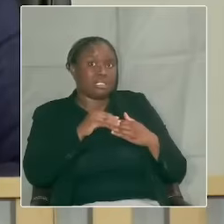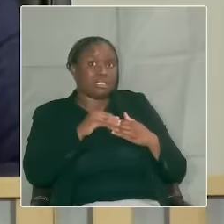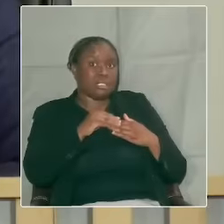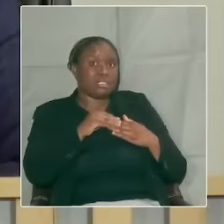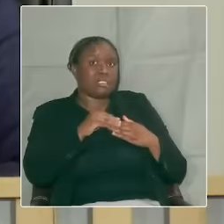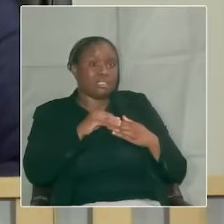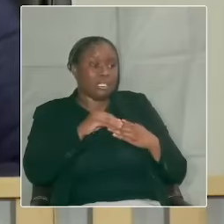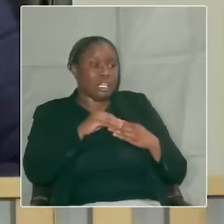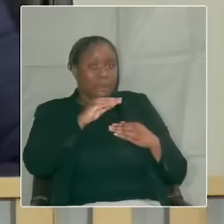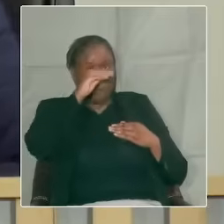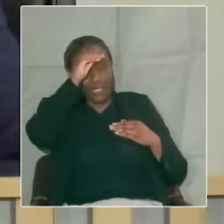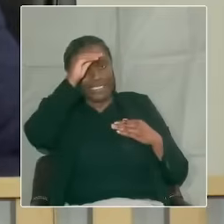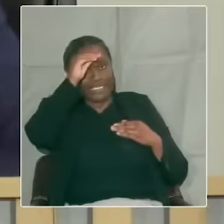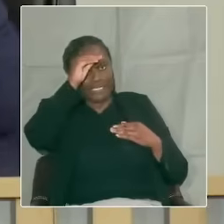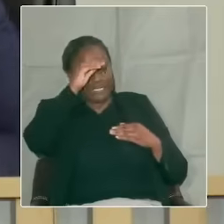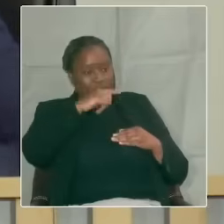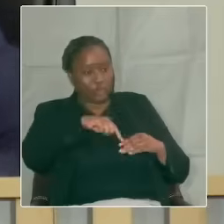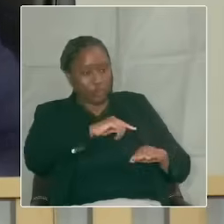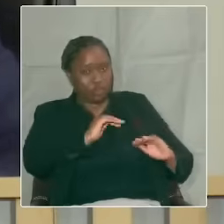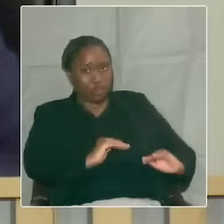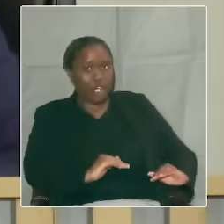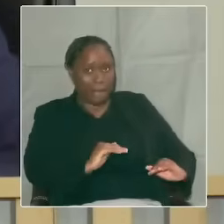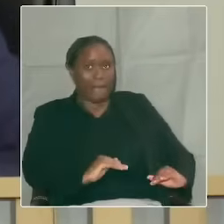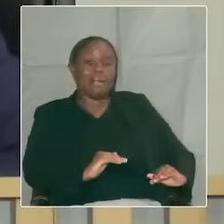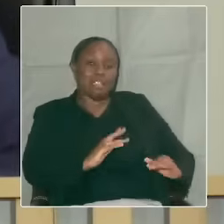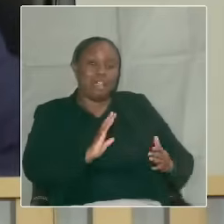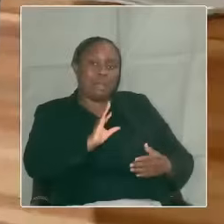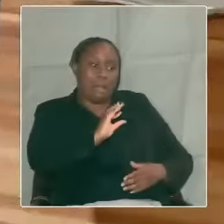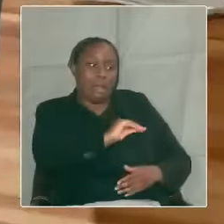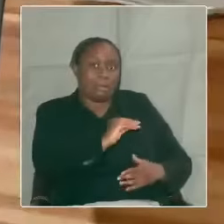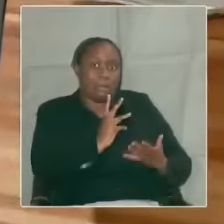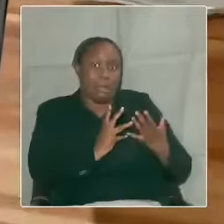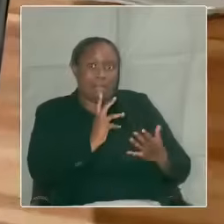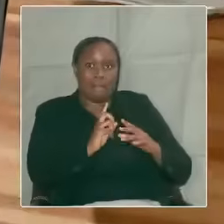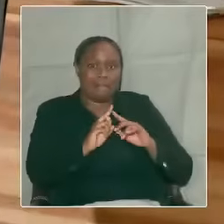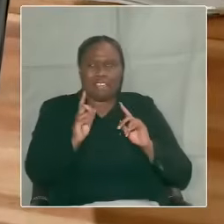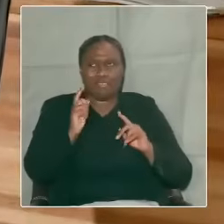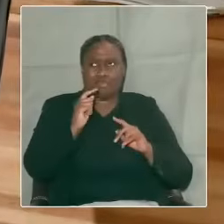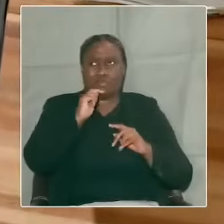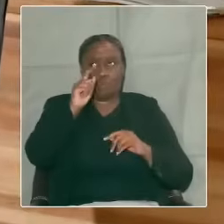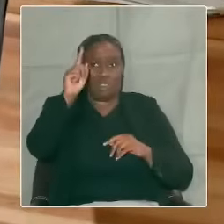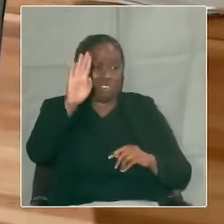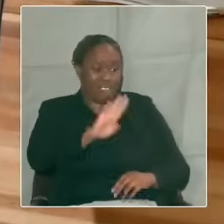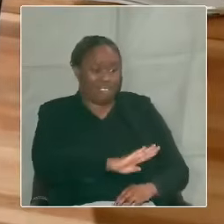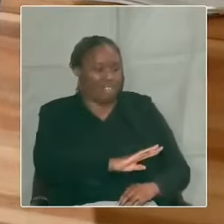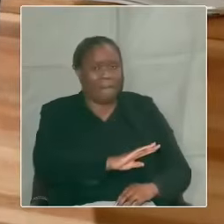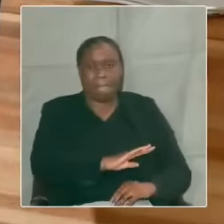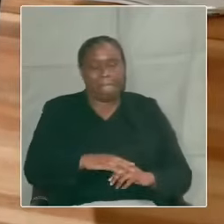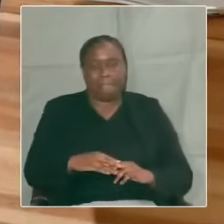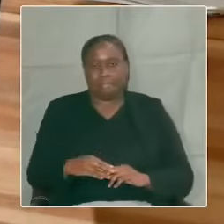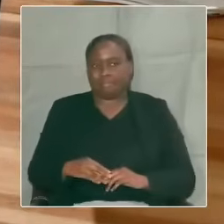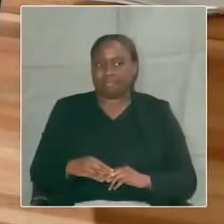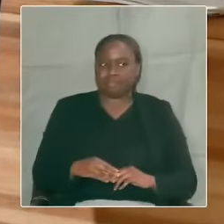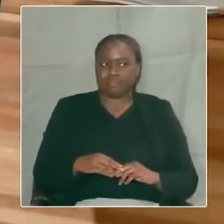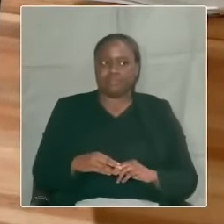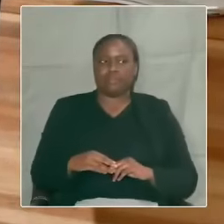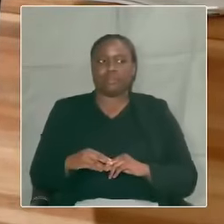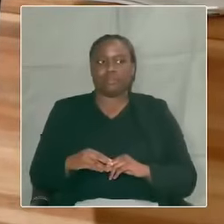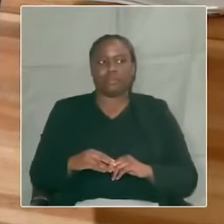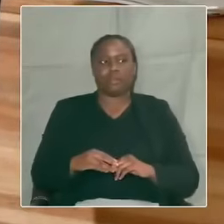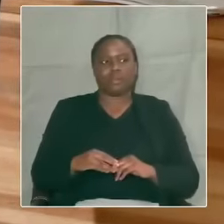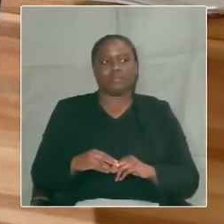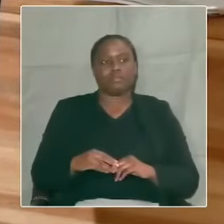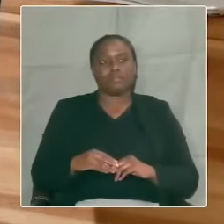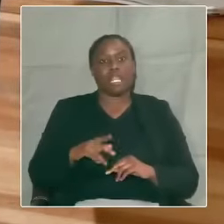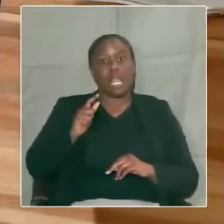case. Thank you. Okay. All right. We'll come back to that issue when, like I